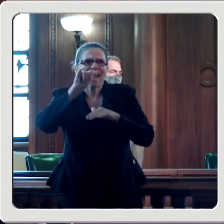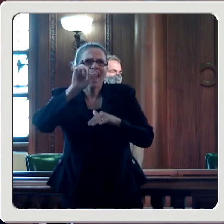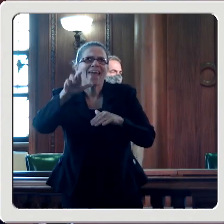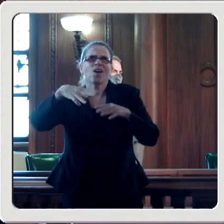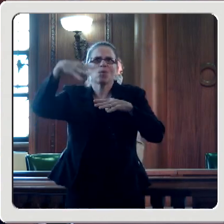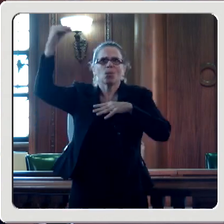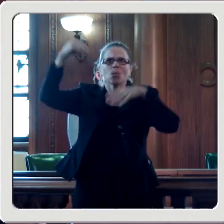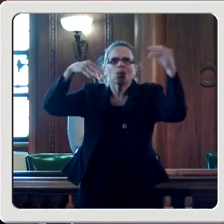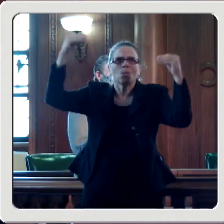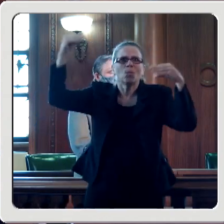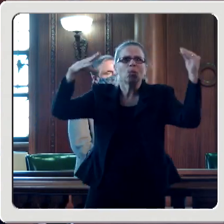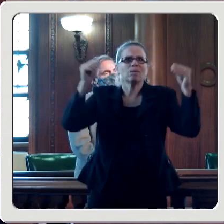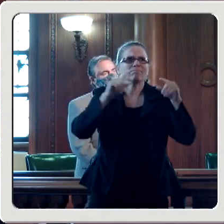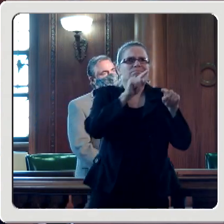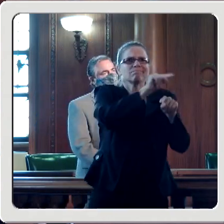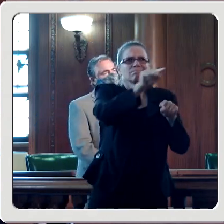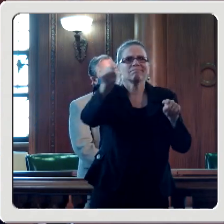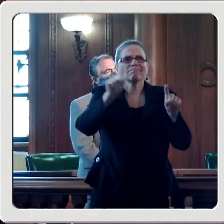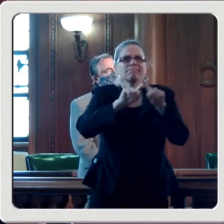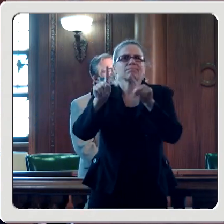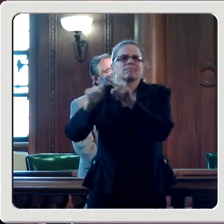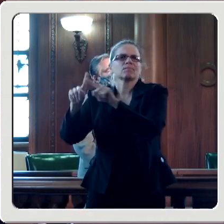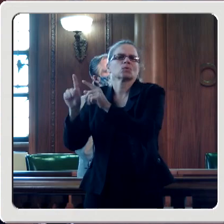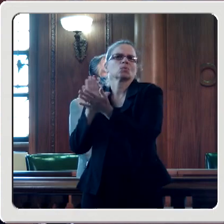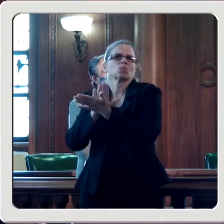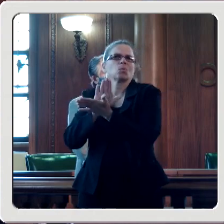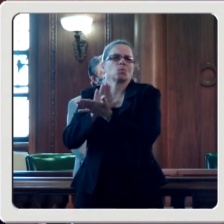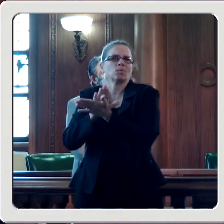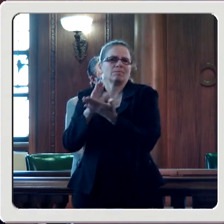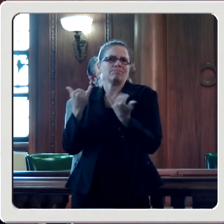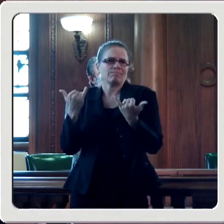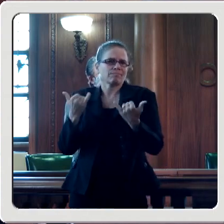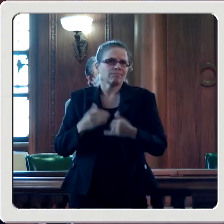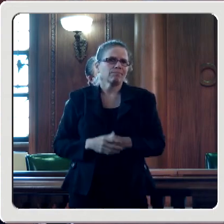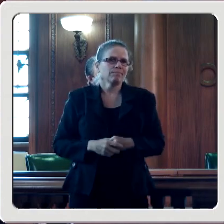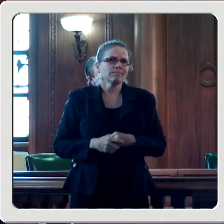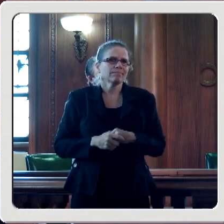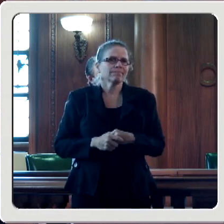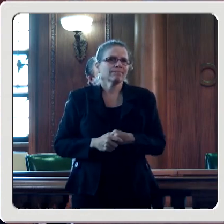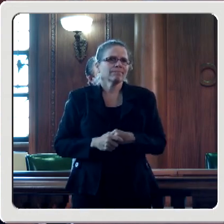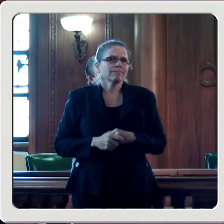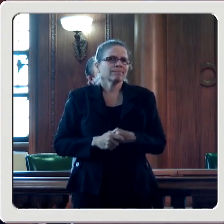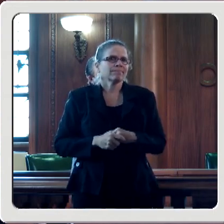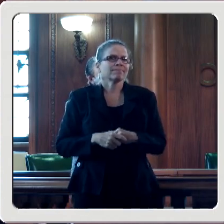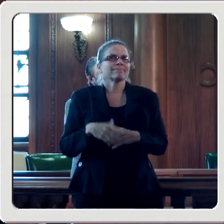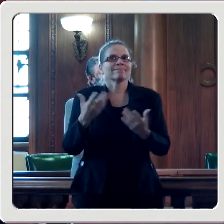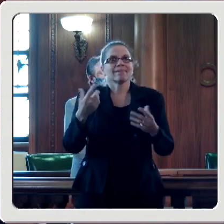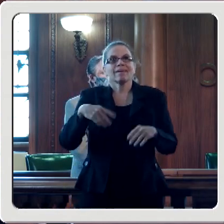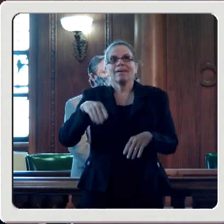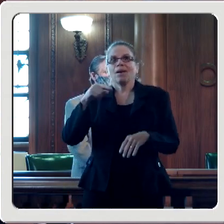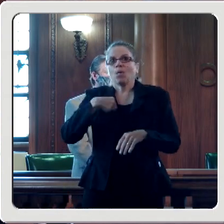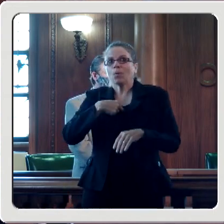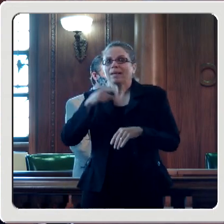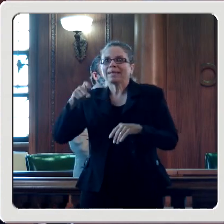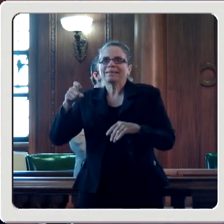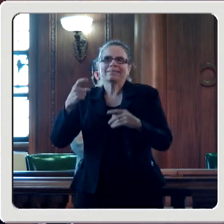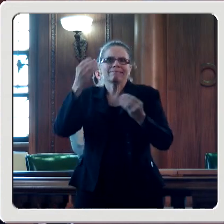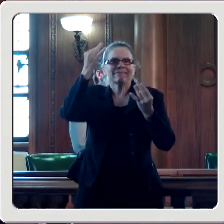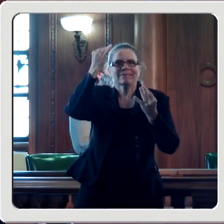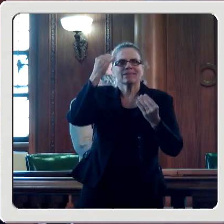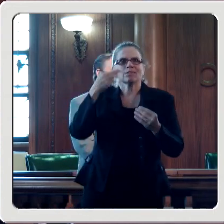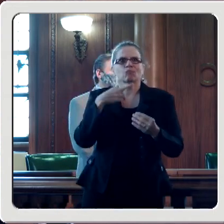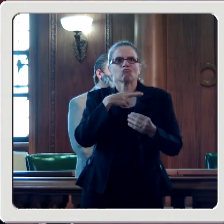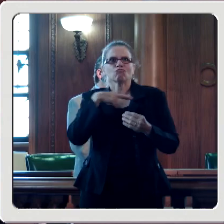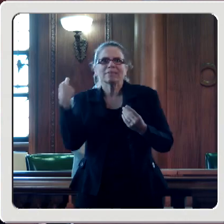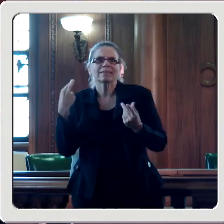doing that. And so we want to make sure that we do our risk assessment, that we do our surveillance, that we do